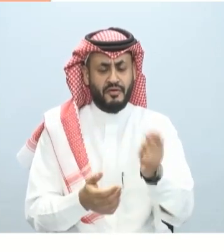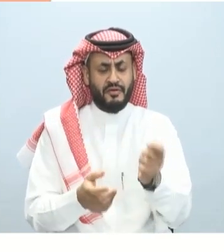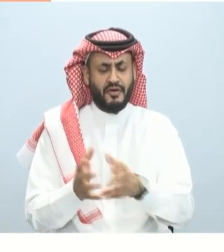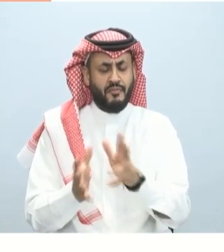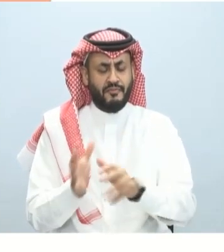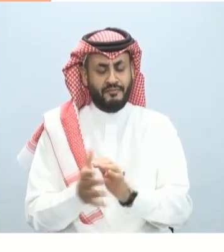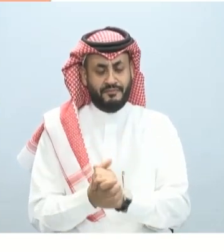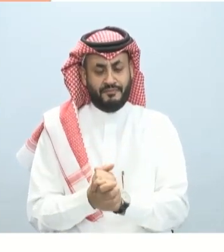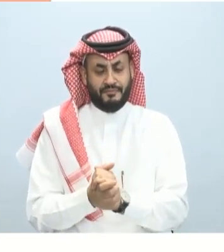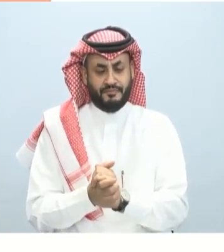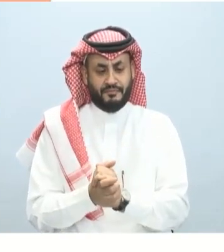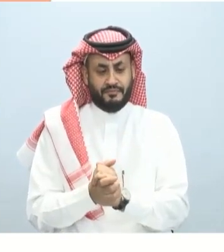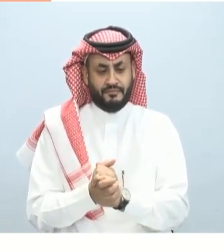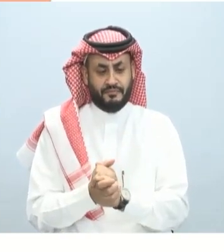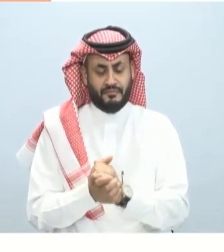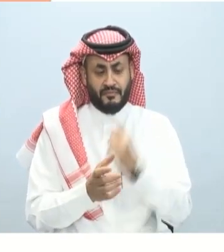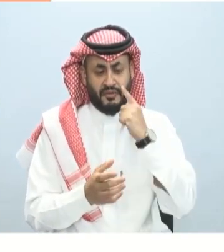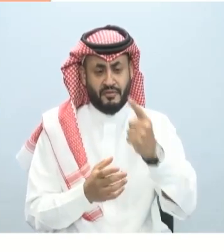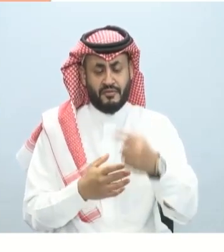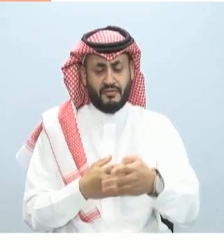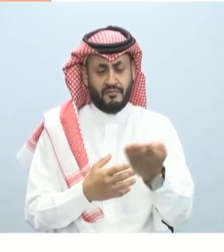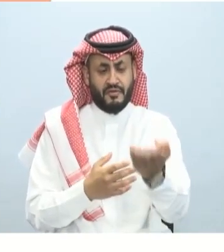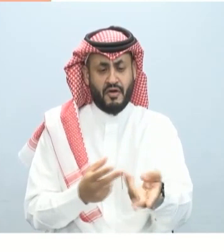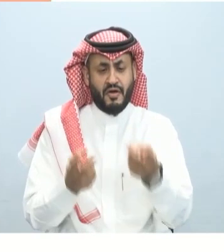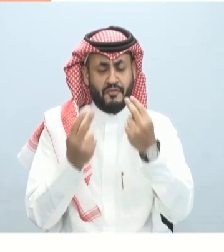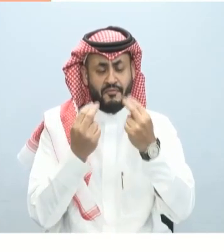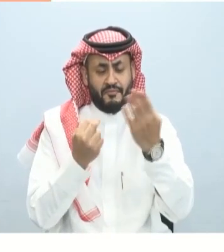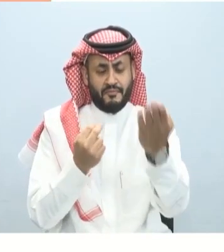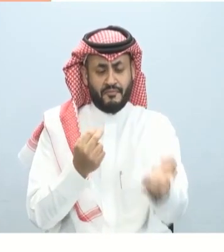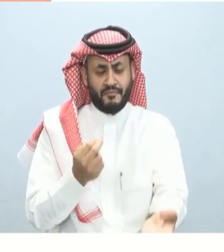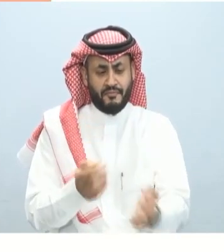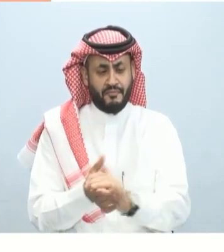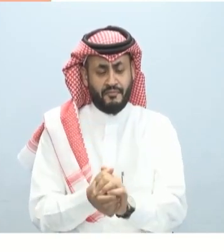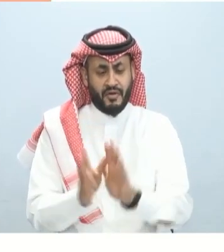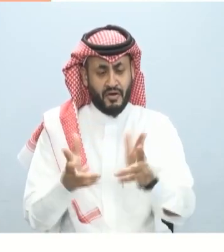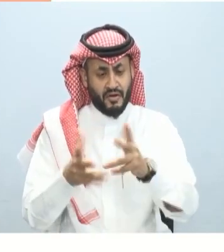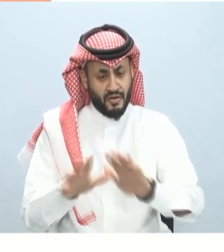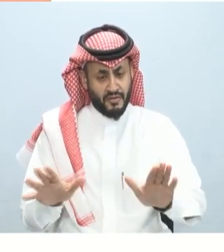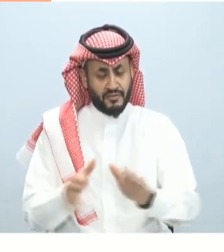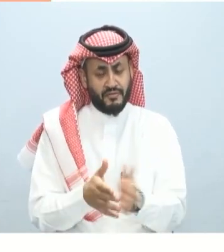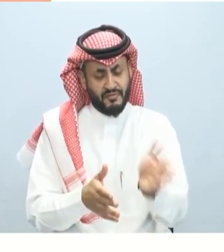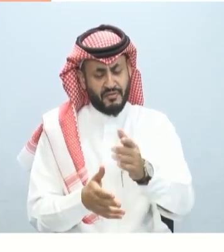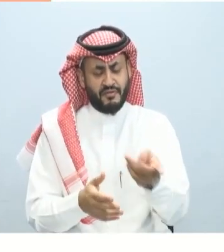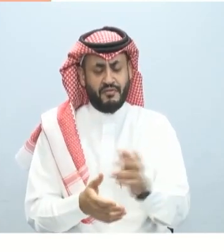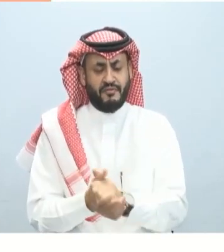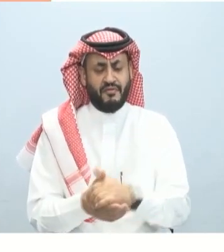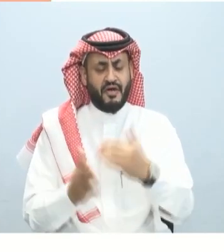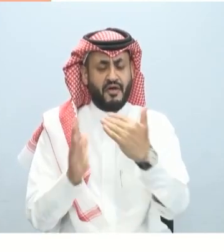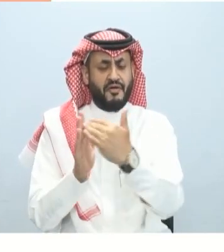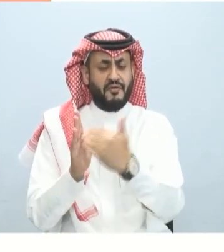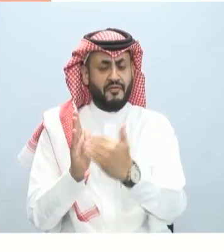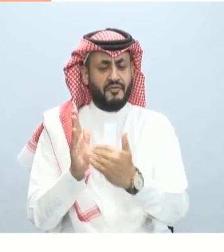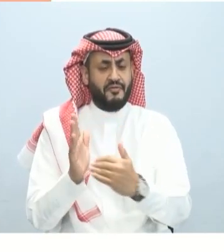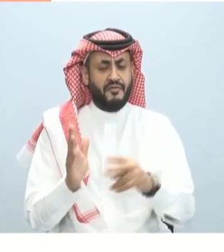about it. So you can see that we have here our objectives, some of them that we covered. So we listed different